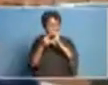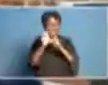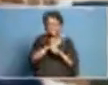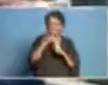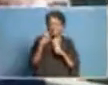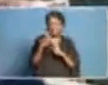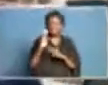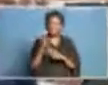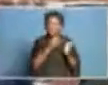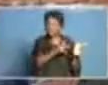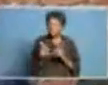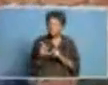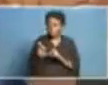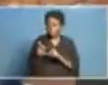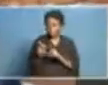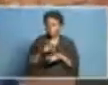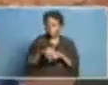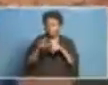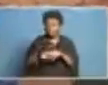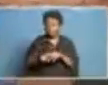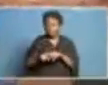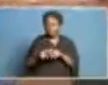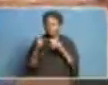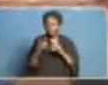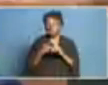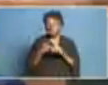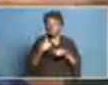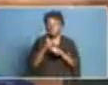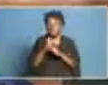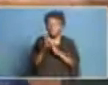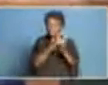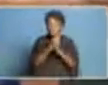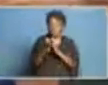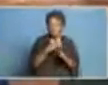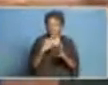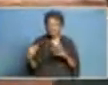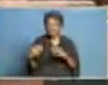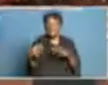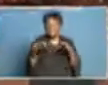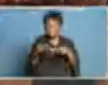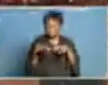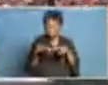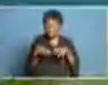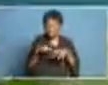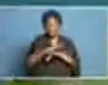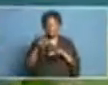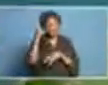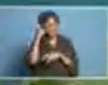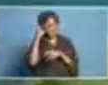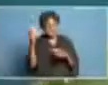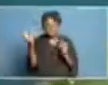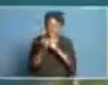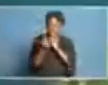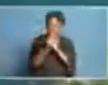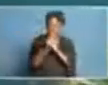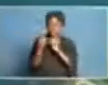of, you know, the potential to create traffic and congestion. We don't think it fits in with the ethos and the aesthetics of